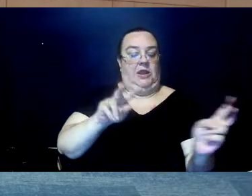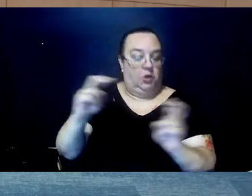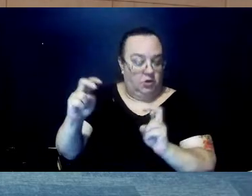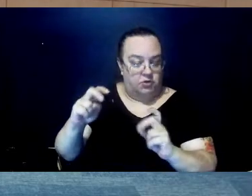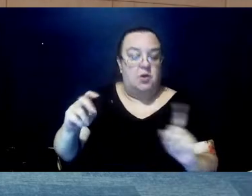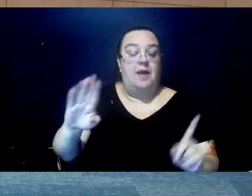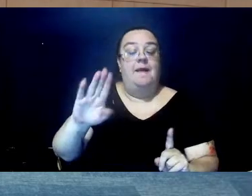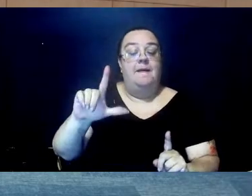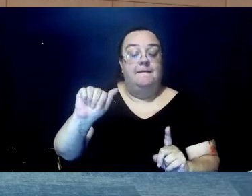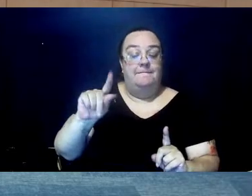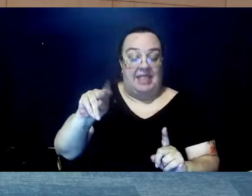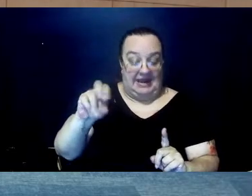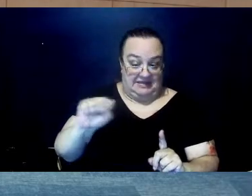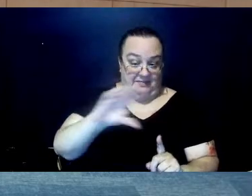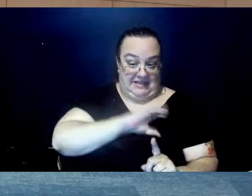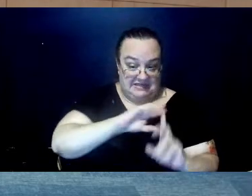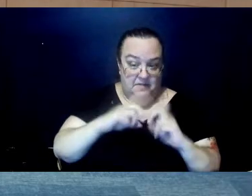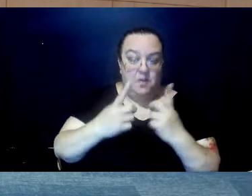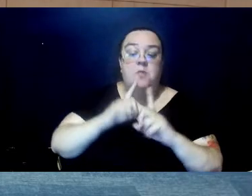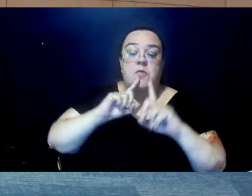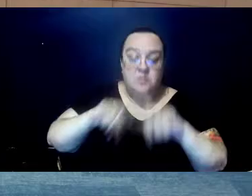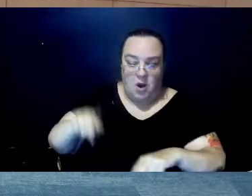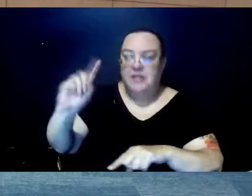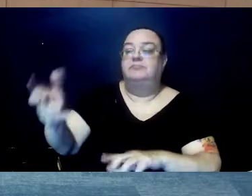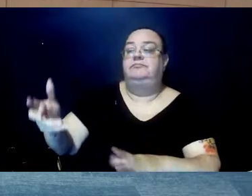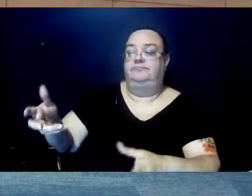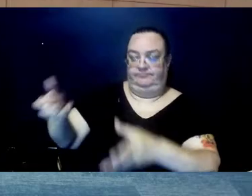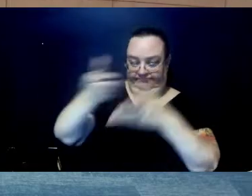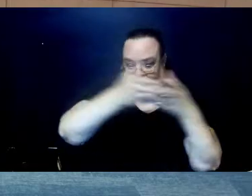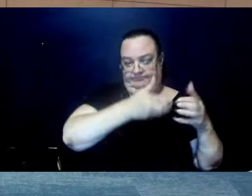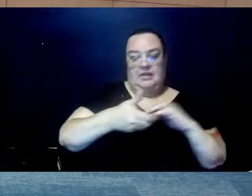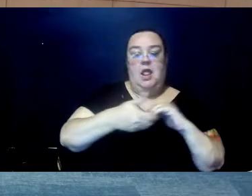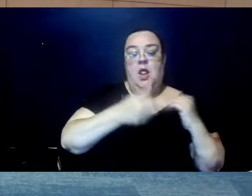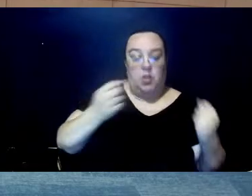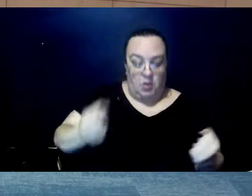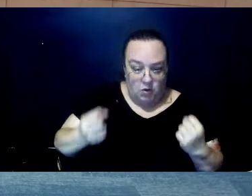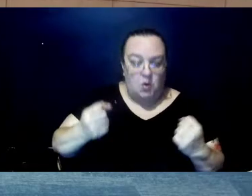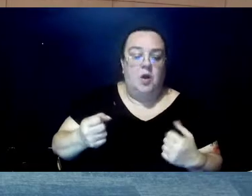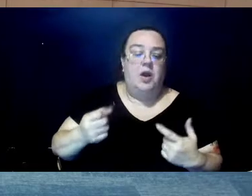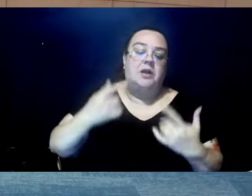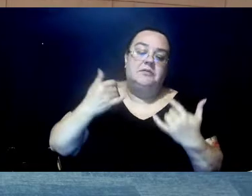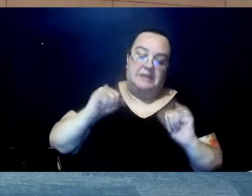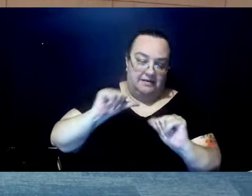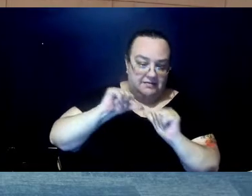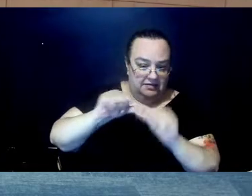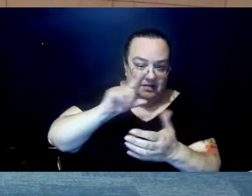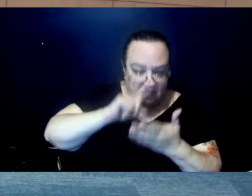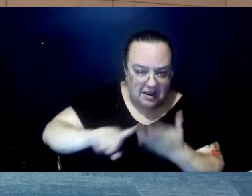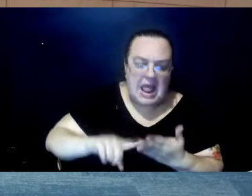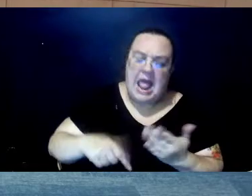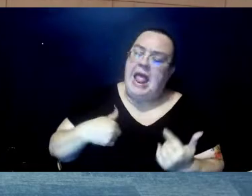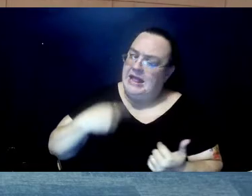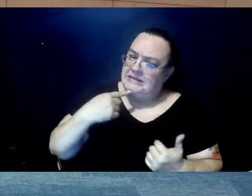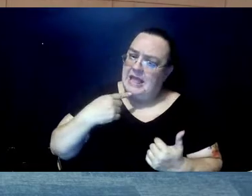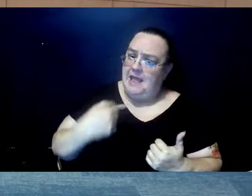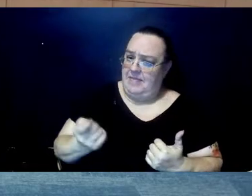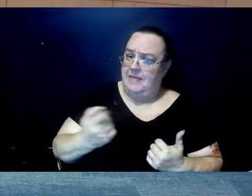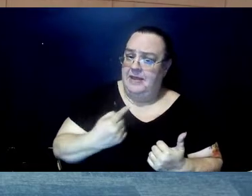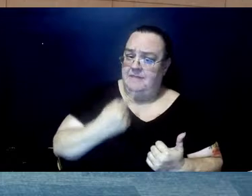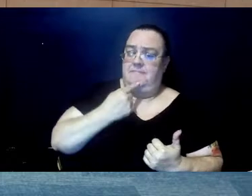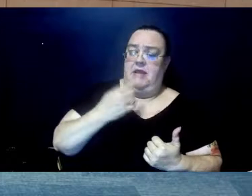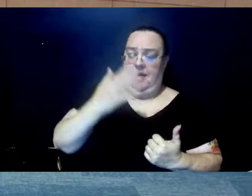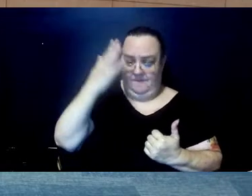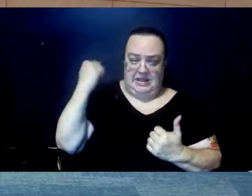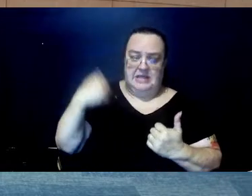the car. That investigation is ongoing. I do have to say I was a little disappointed because I was in a conversation with my deputy chief in my